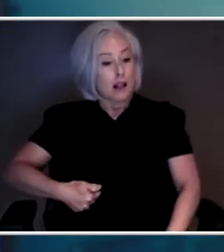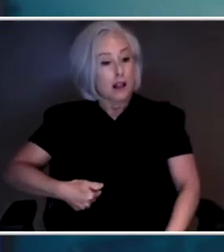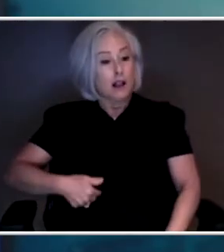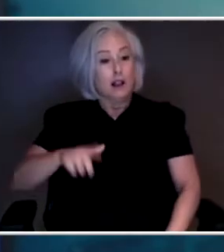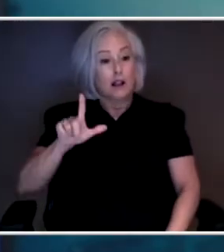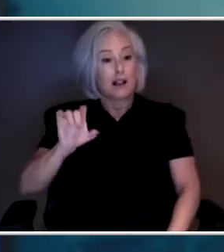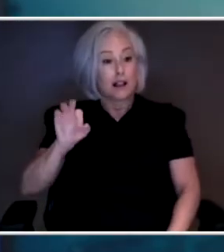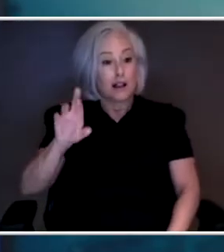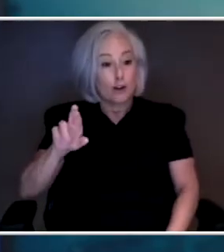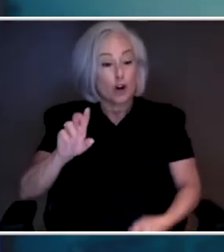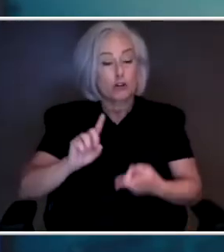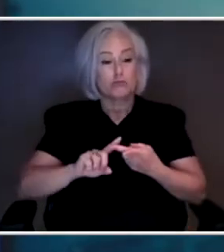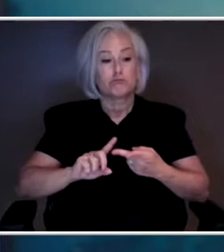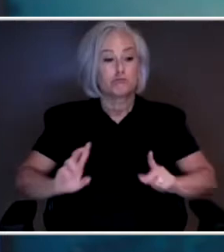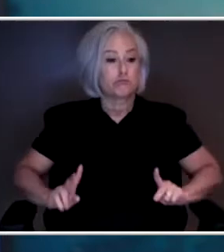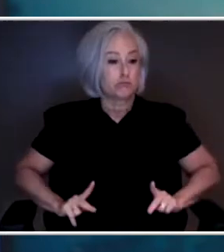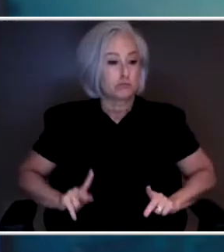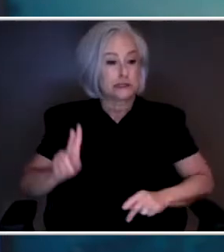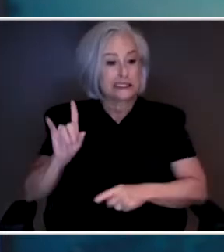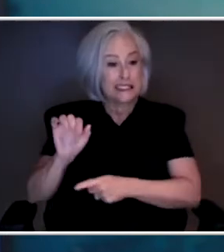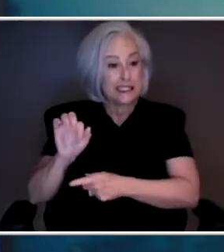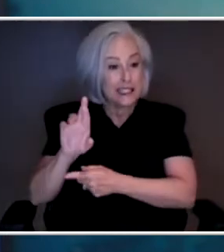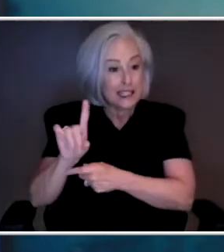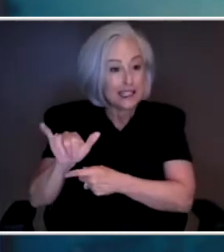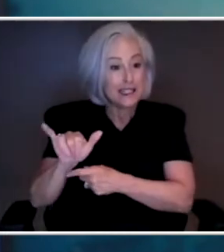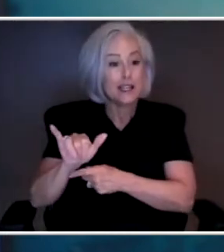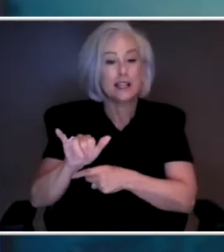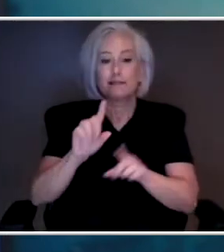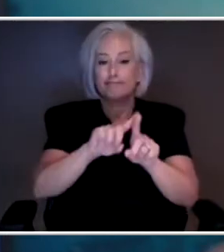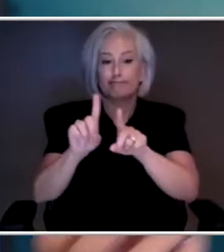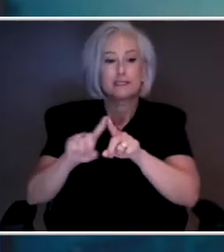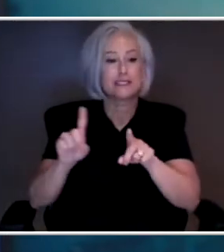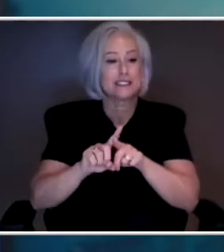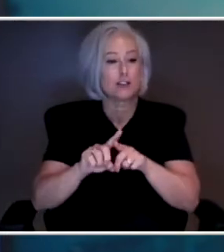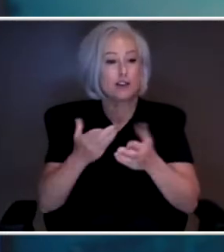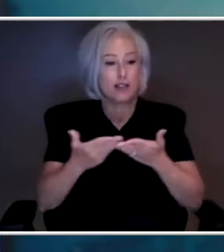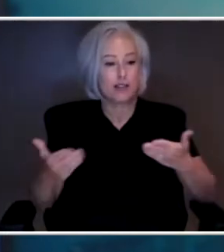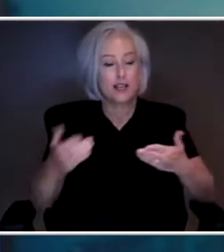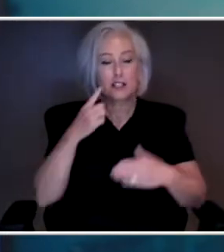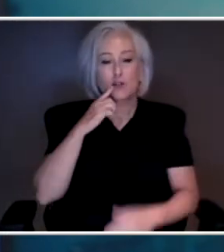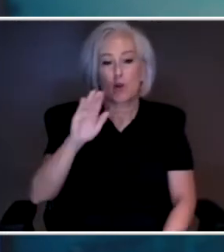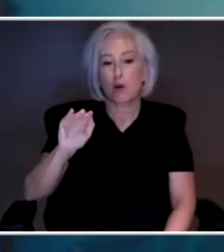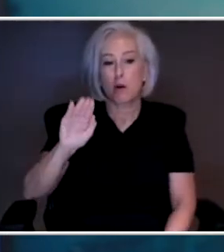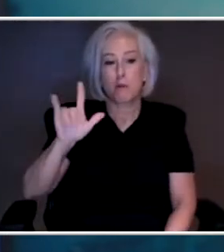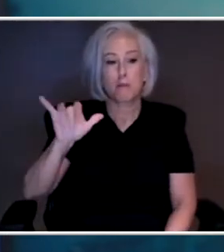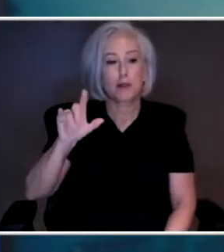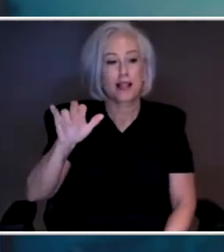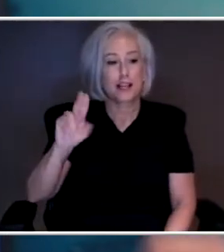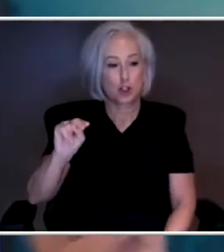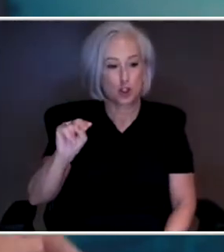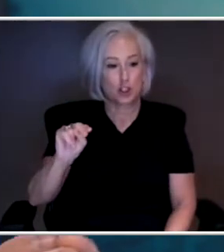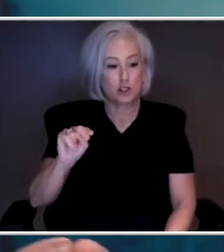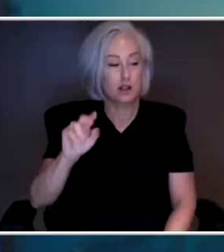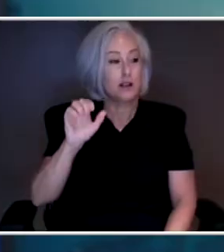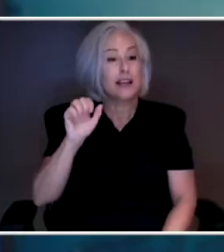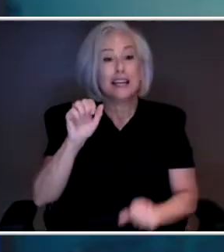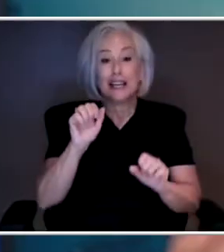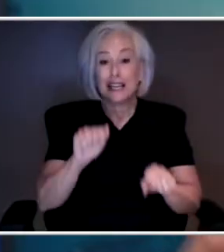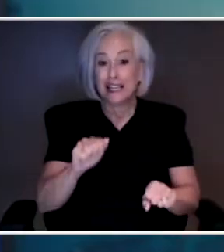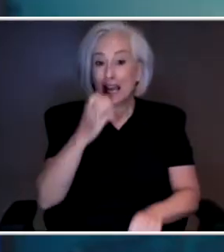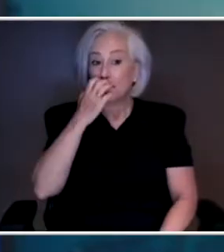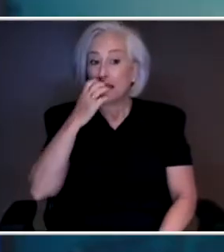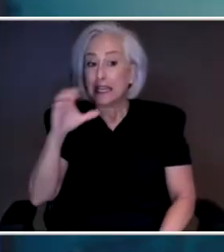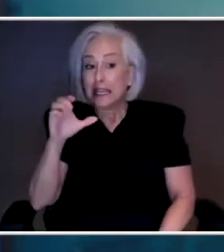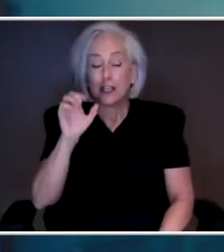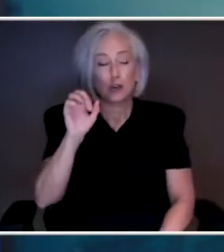there's many applications for ablation technology, and it's not always just heat. It can be freezing it, or it can be heat. So